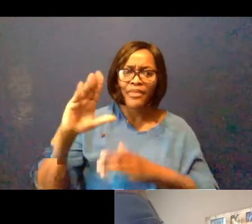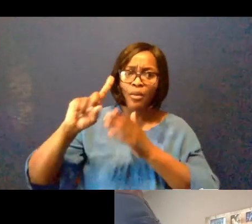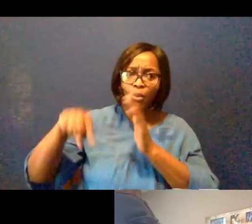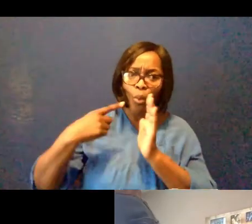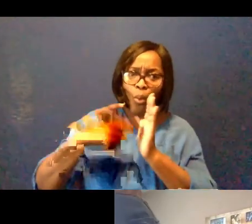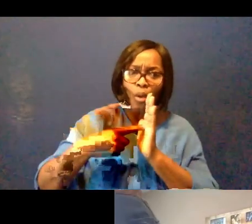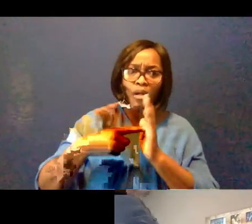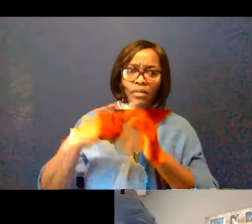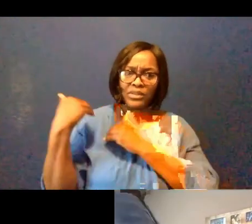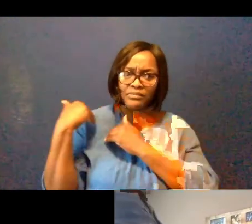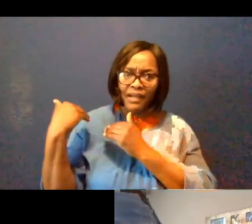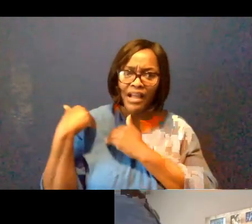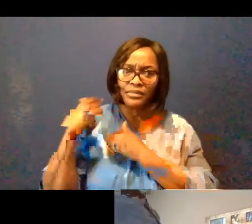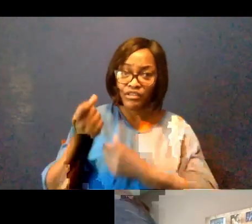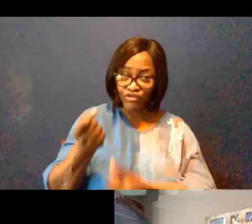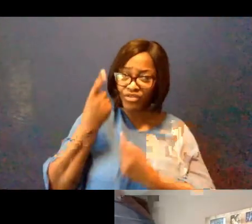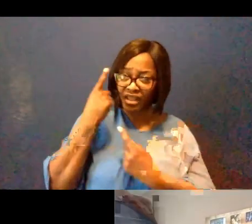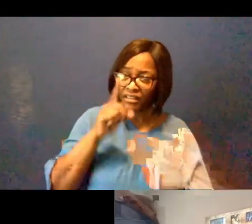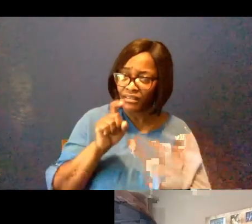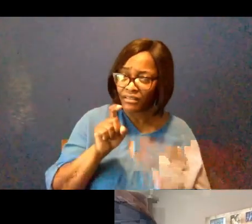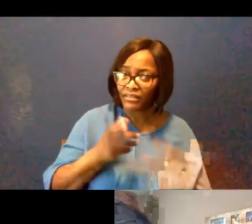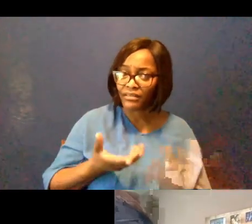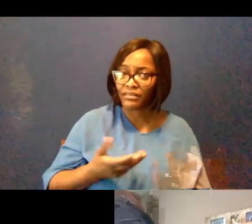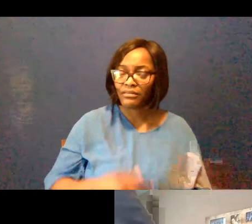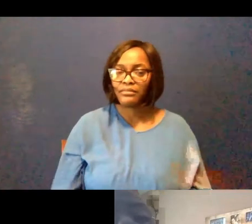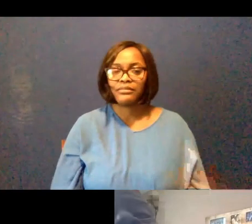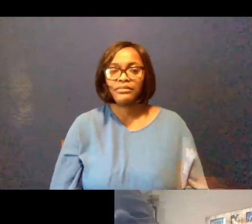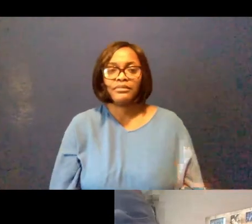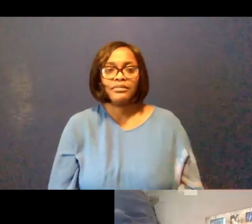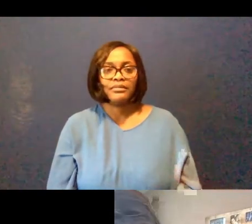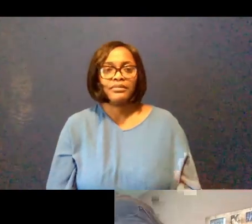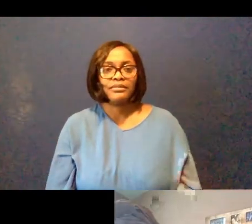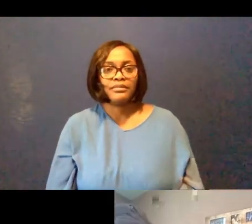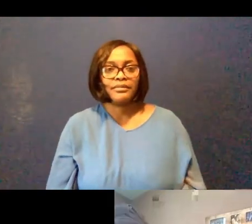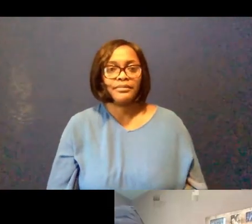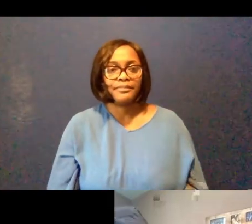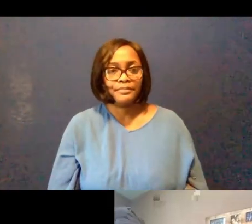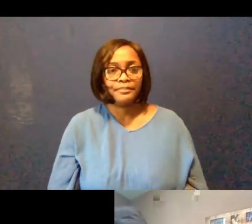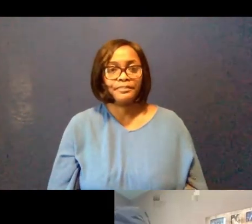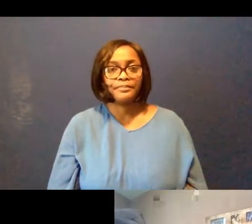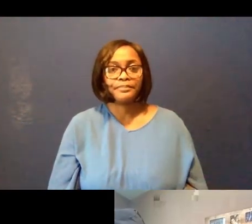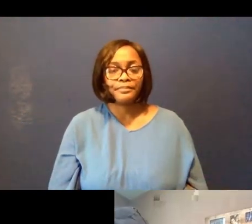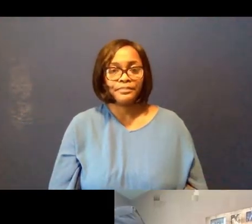I'm hearing from different churches that